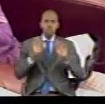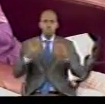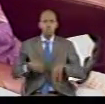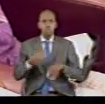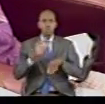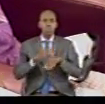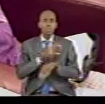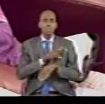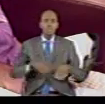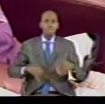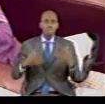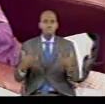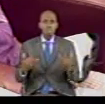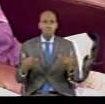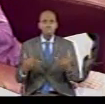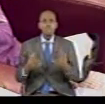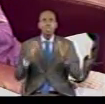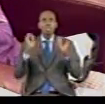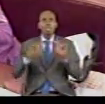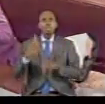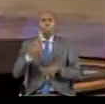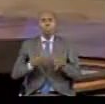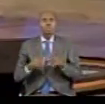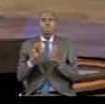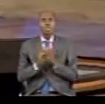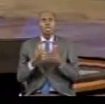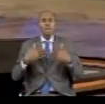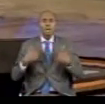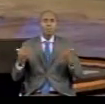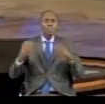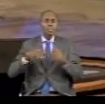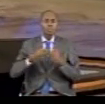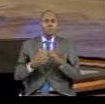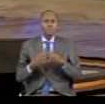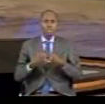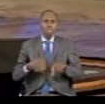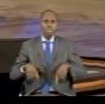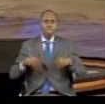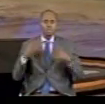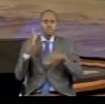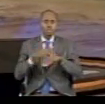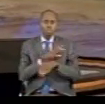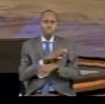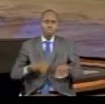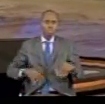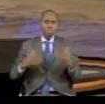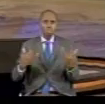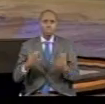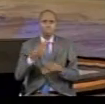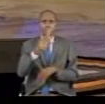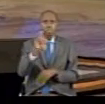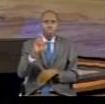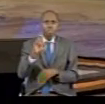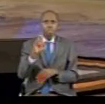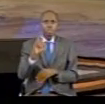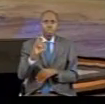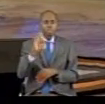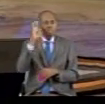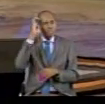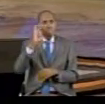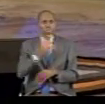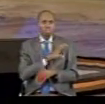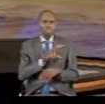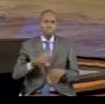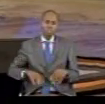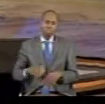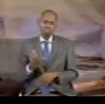Can the people that have any curse in their lives, can they touch him today? You see, partial,